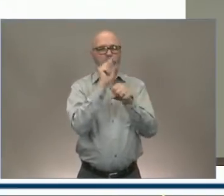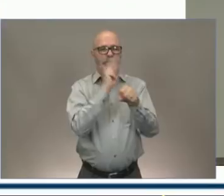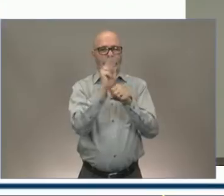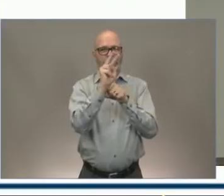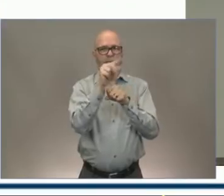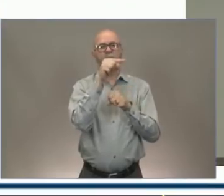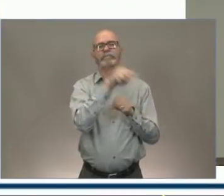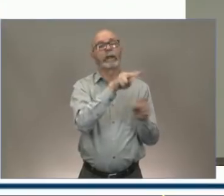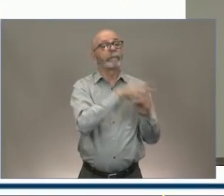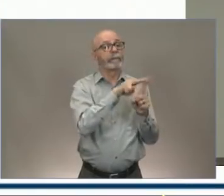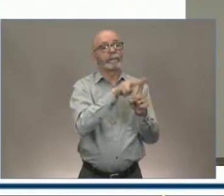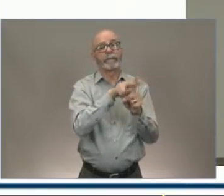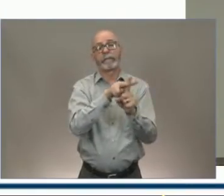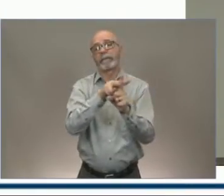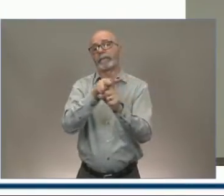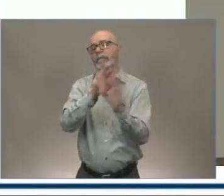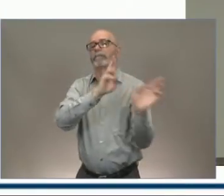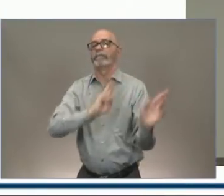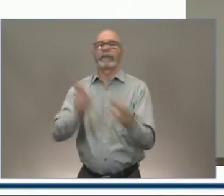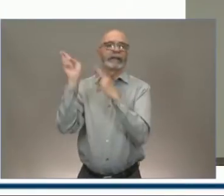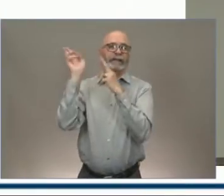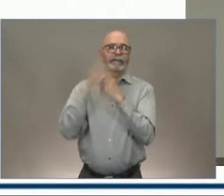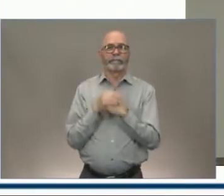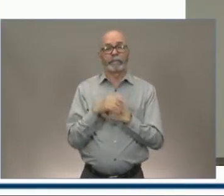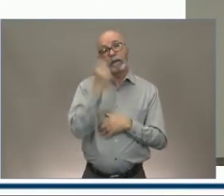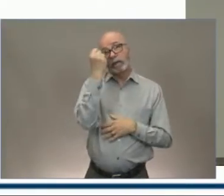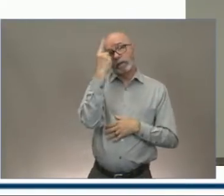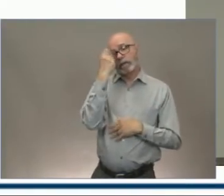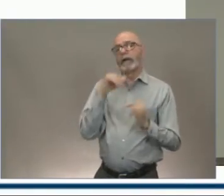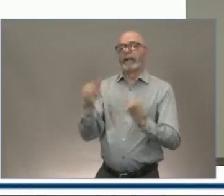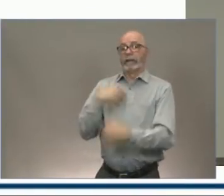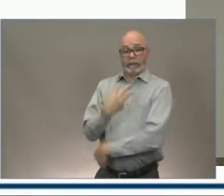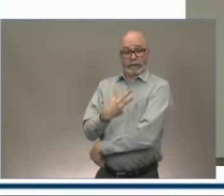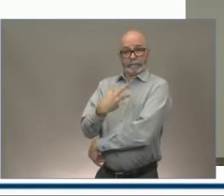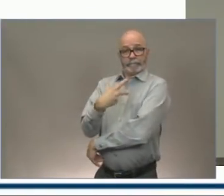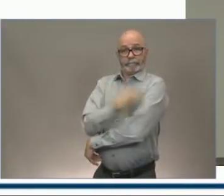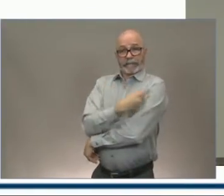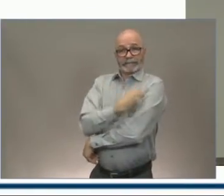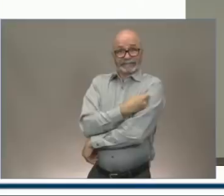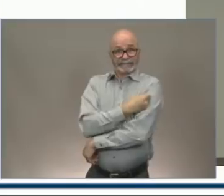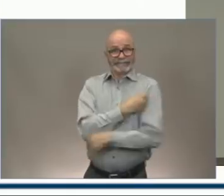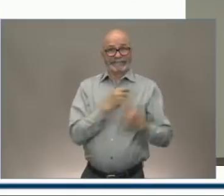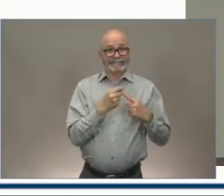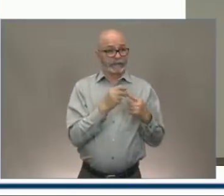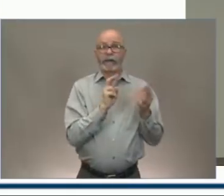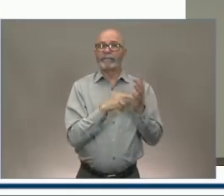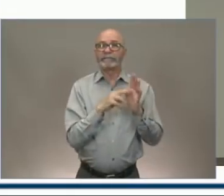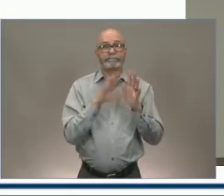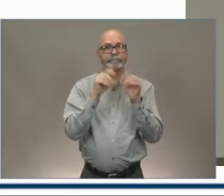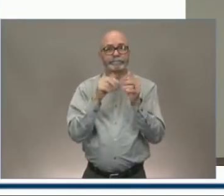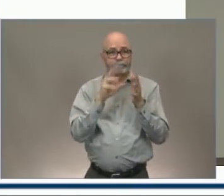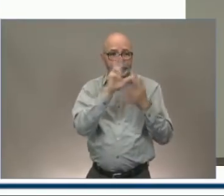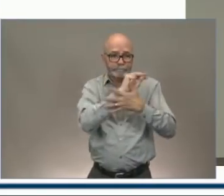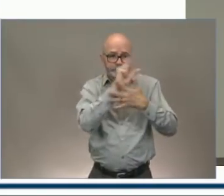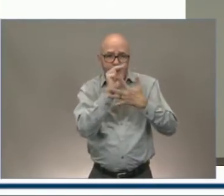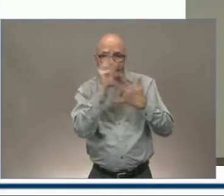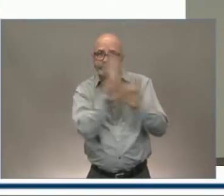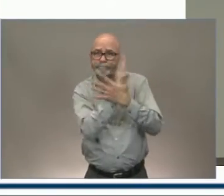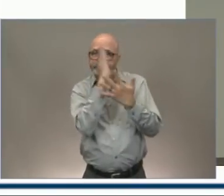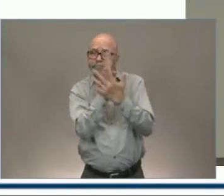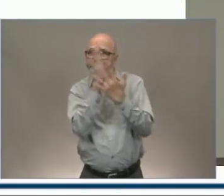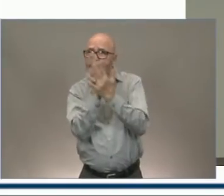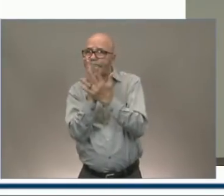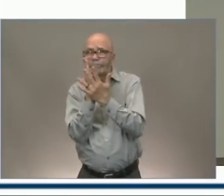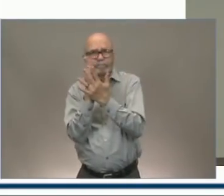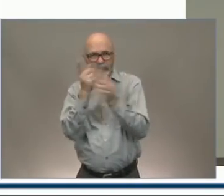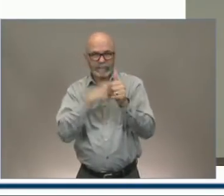It's important to note that our vaccine rollout is not completely sequential. We are not finishing one group and then moving to the next.